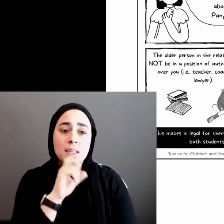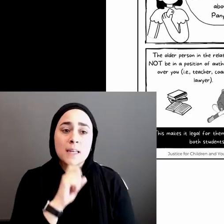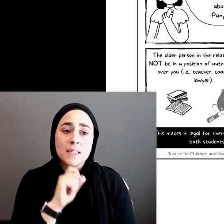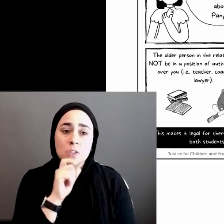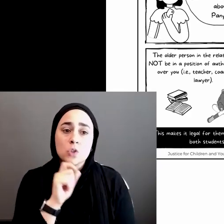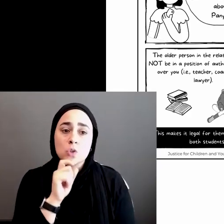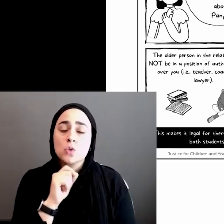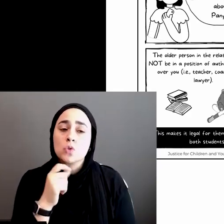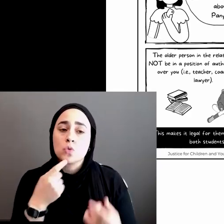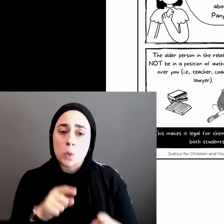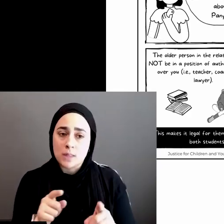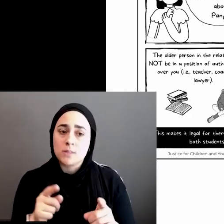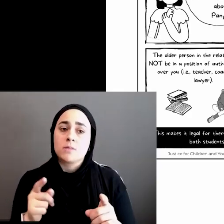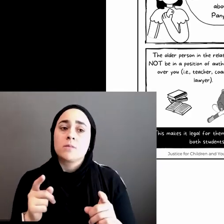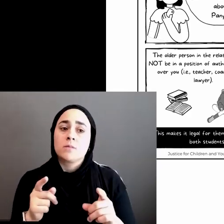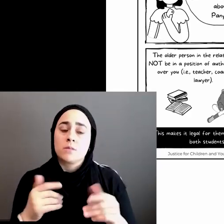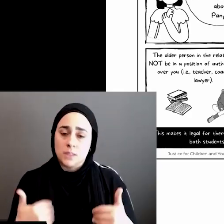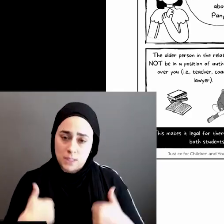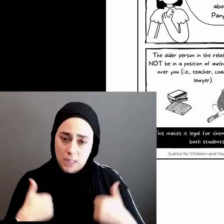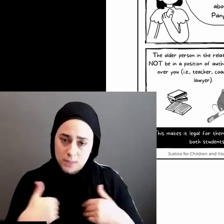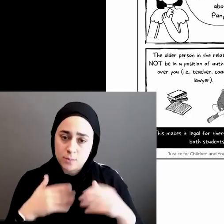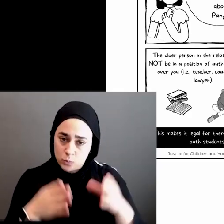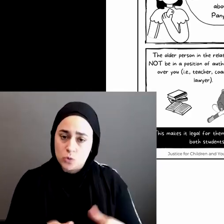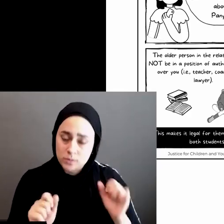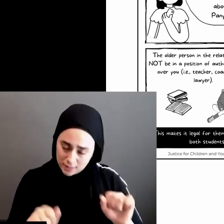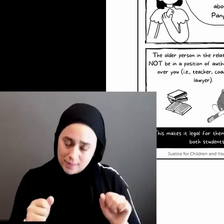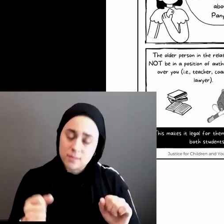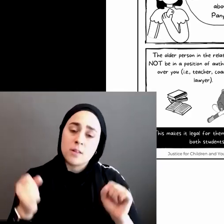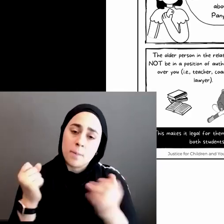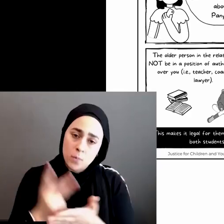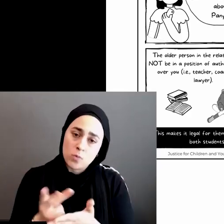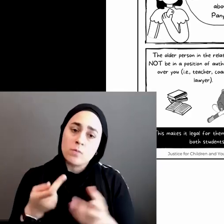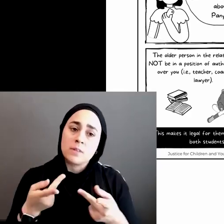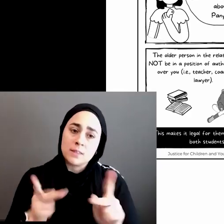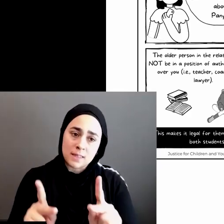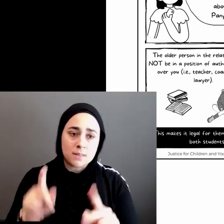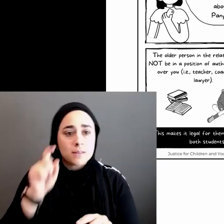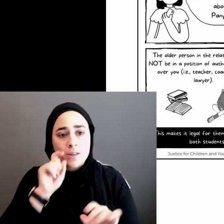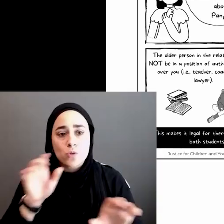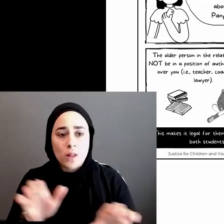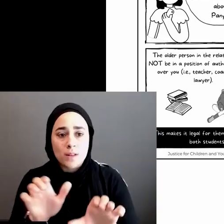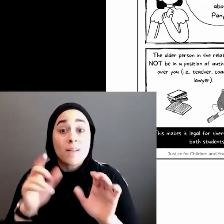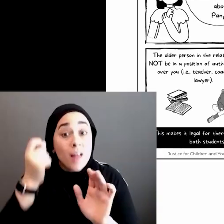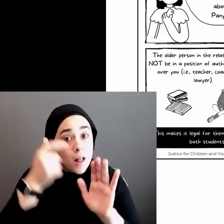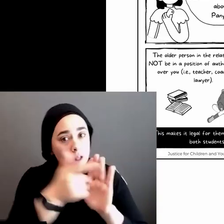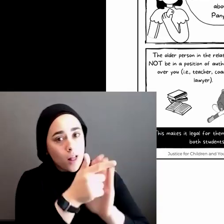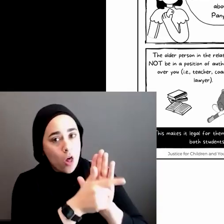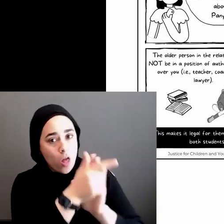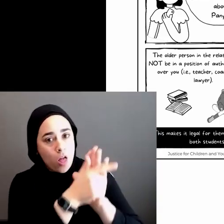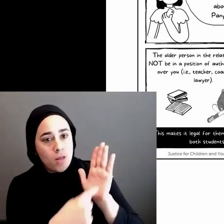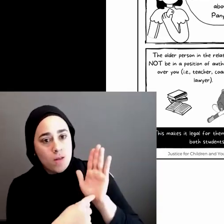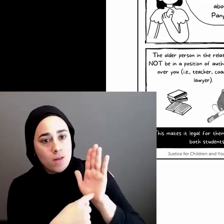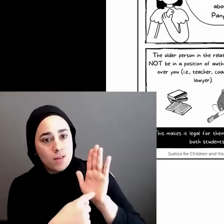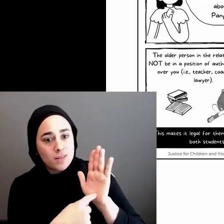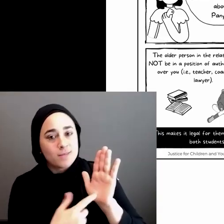of consent. So at what age can a young person consent to sexual activity? So in law.